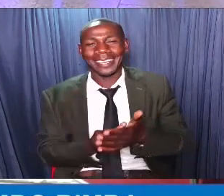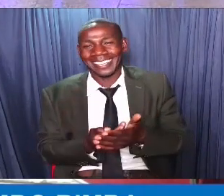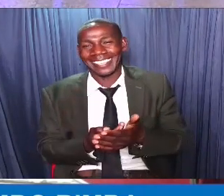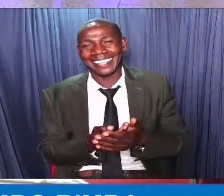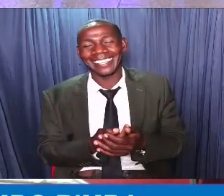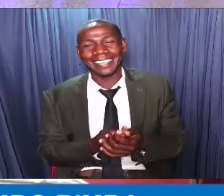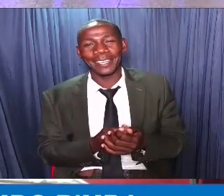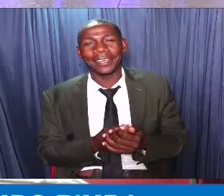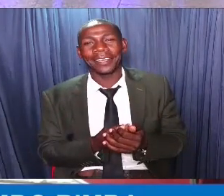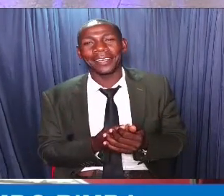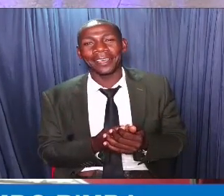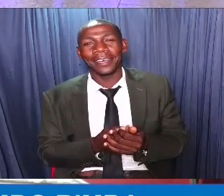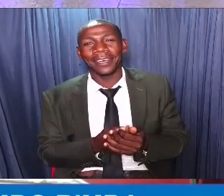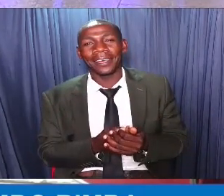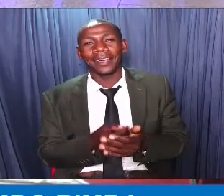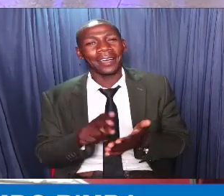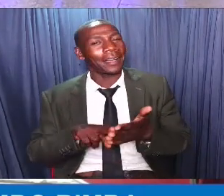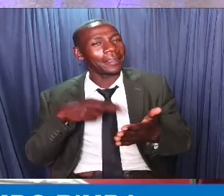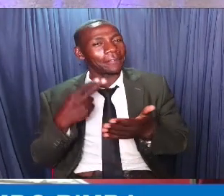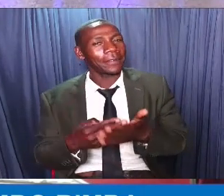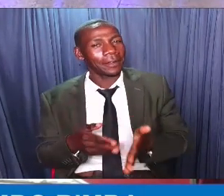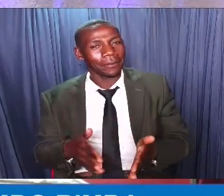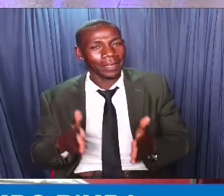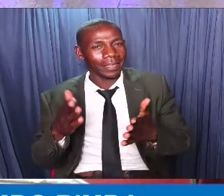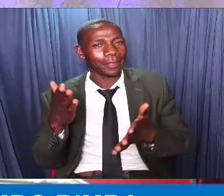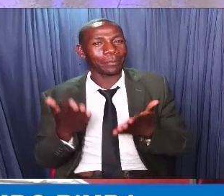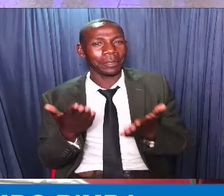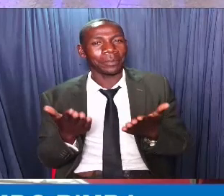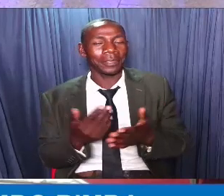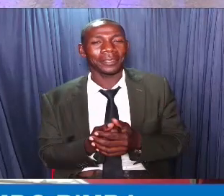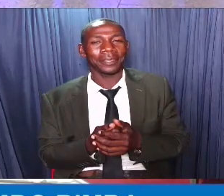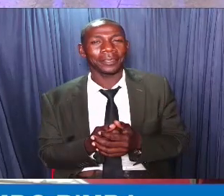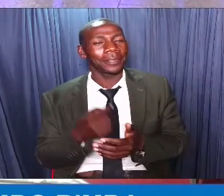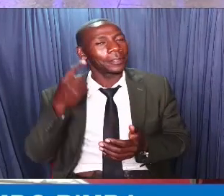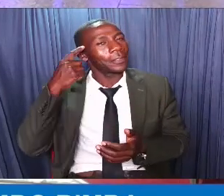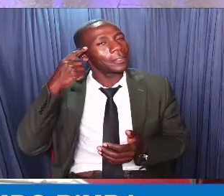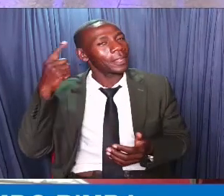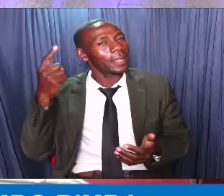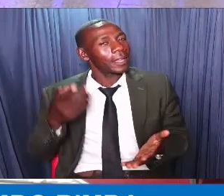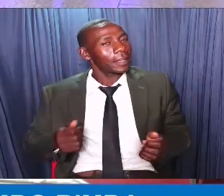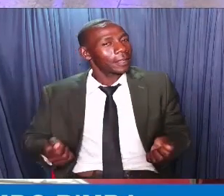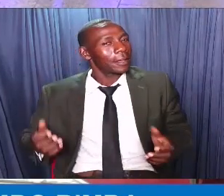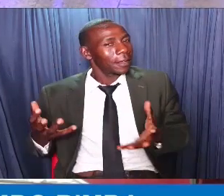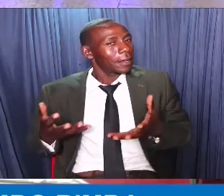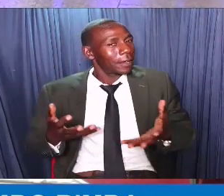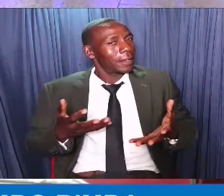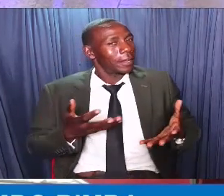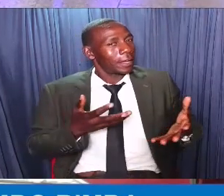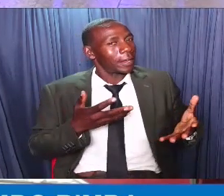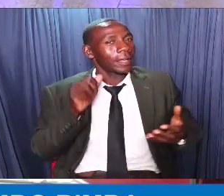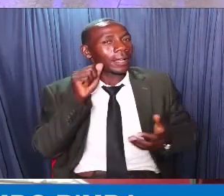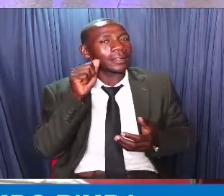there. Nimeanguka chini huko njiani. I've fallen on the way maybe. Utadhani umebeba shangazi yako. You will think maybe you're carrying your